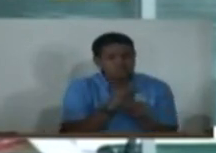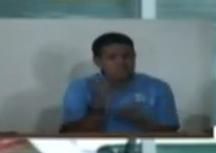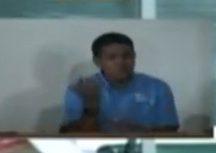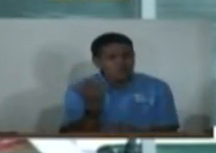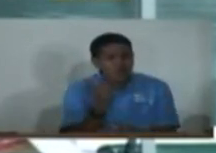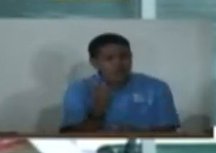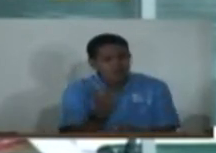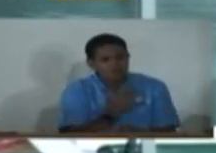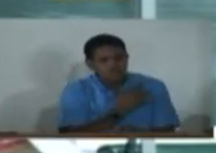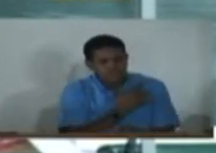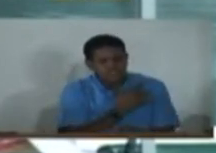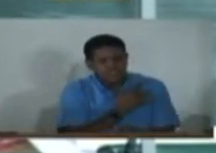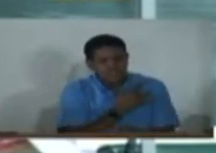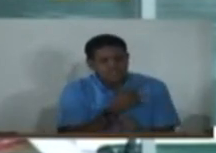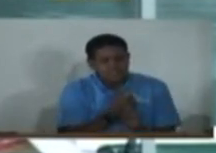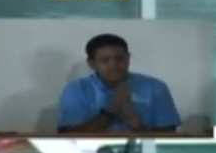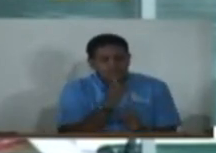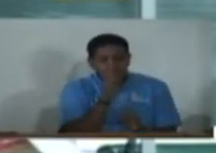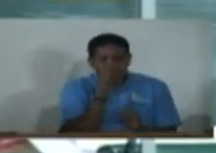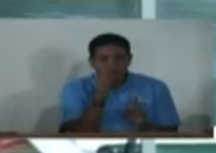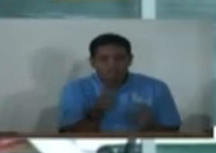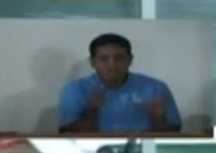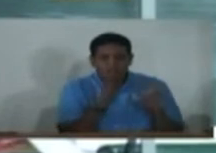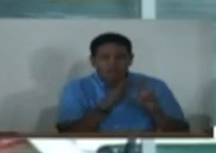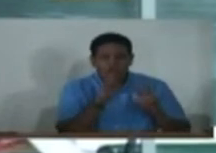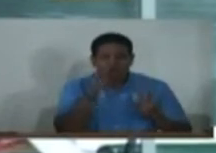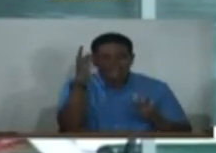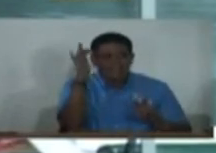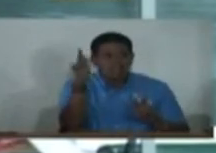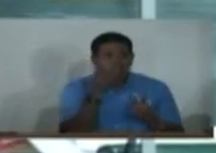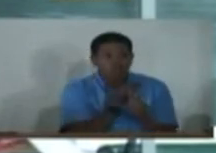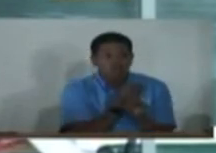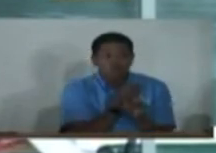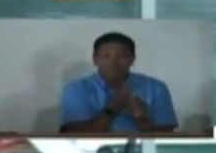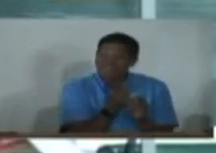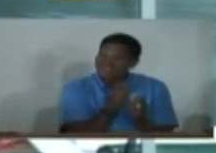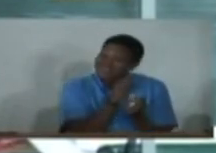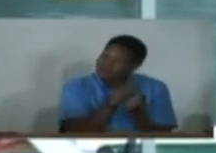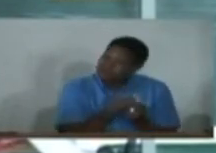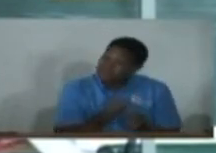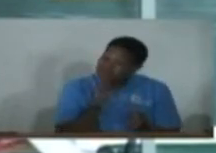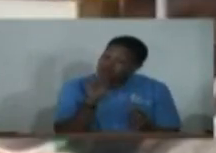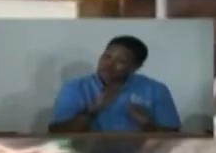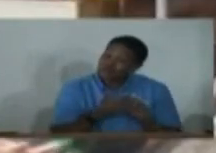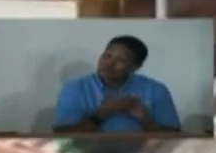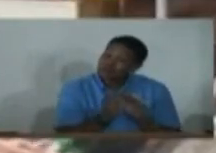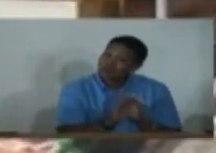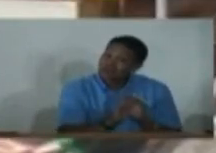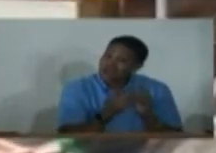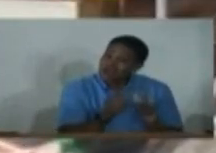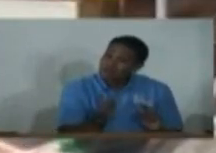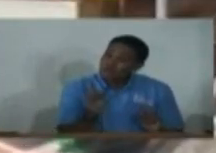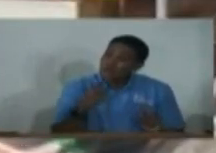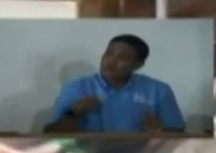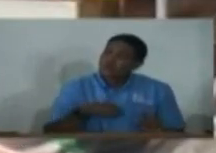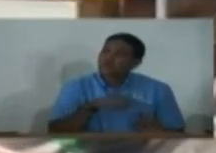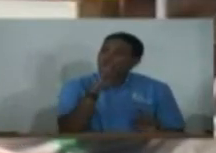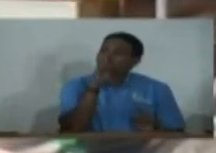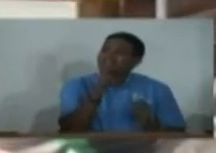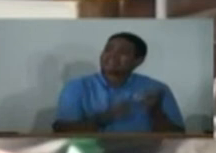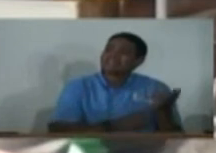appreciate the true value in intellectual property, particularly for a country like Jamaica, where we are